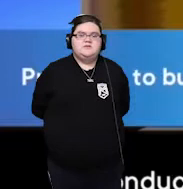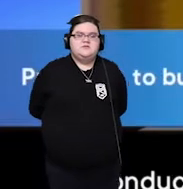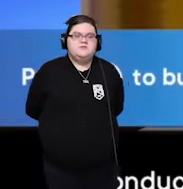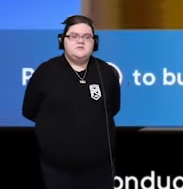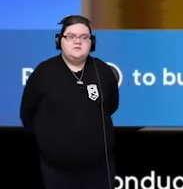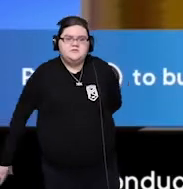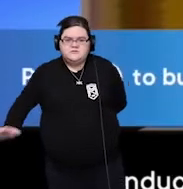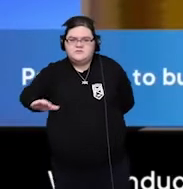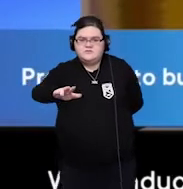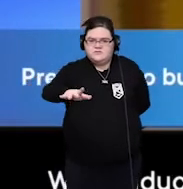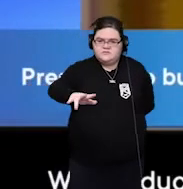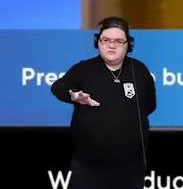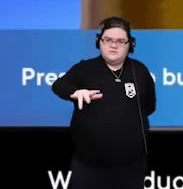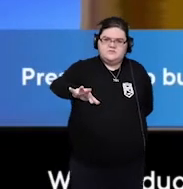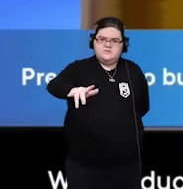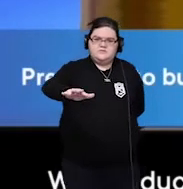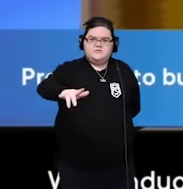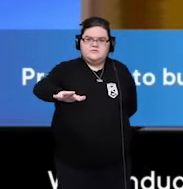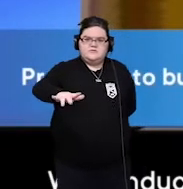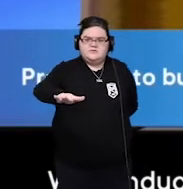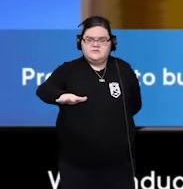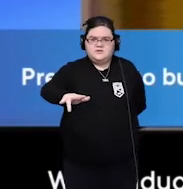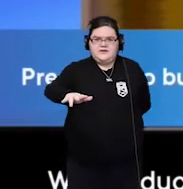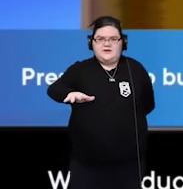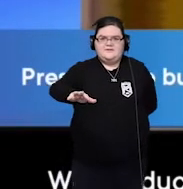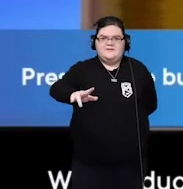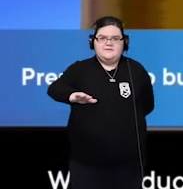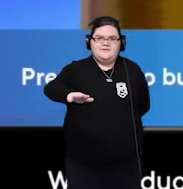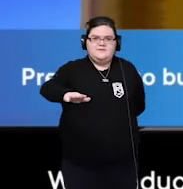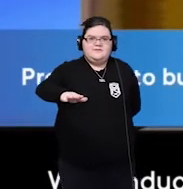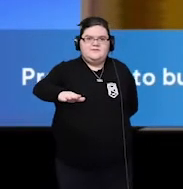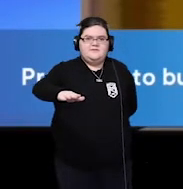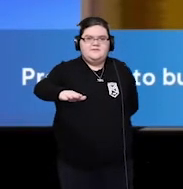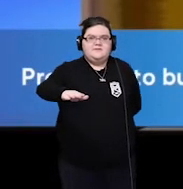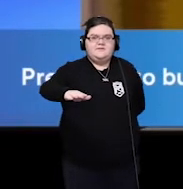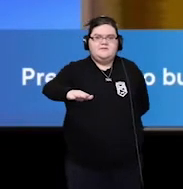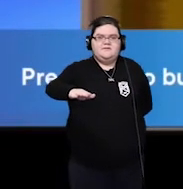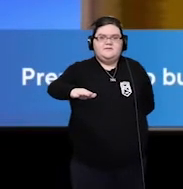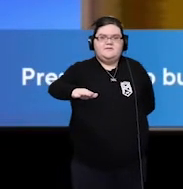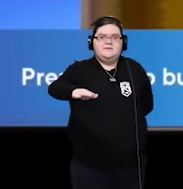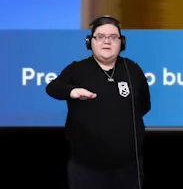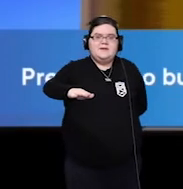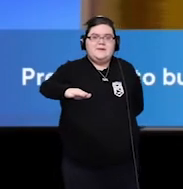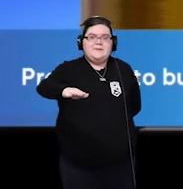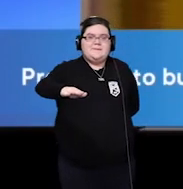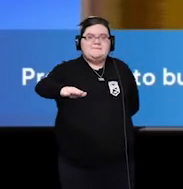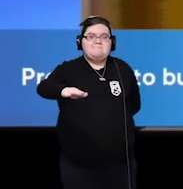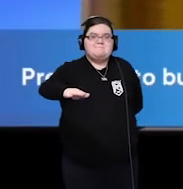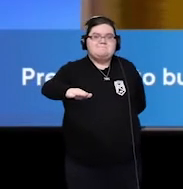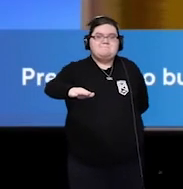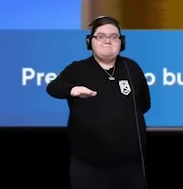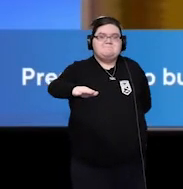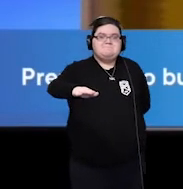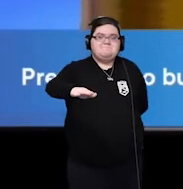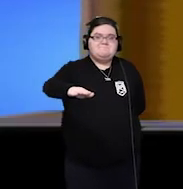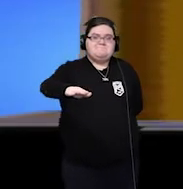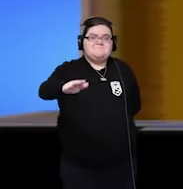We conducted a survey of 100 people for this question. Kay. Okay. Mm-hmm. Give me a word or phrase that can